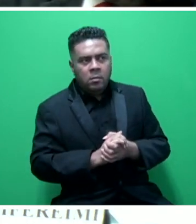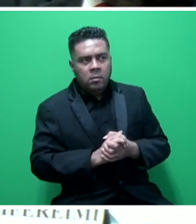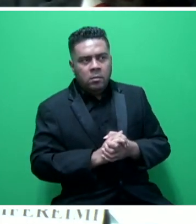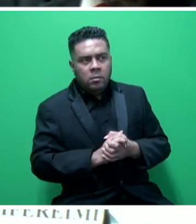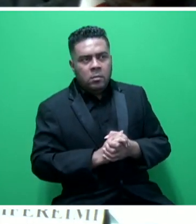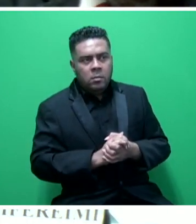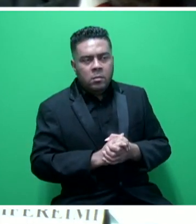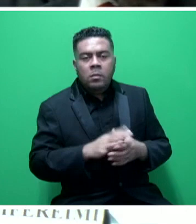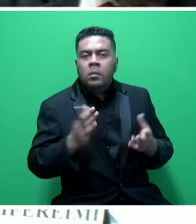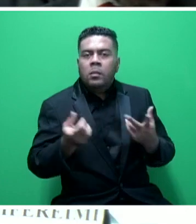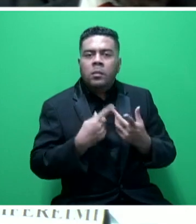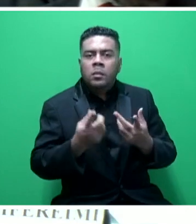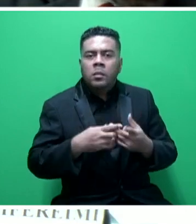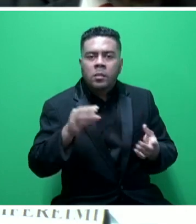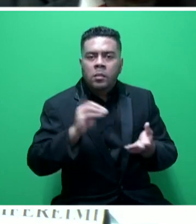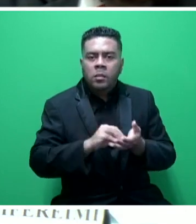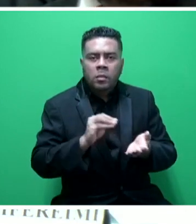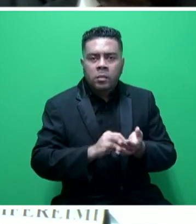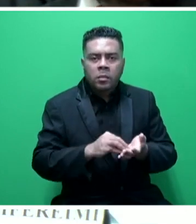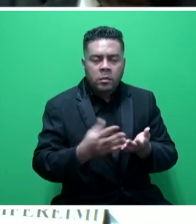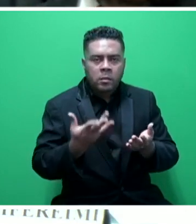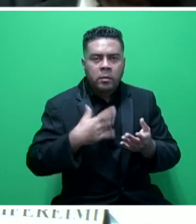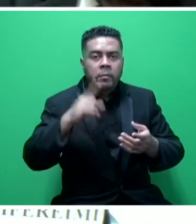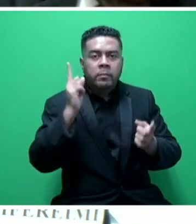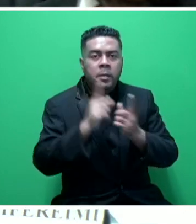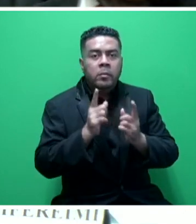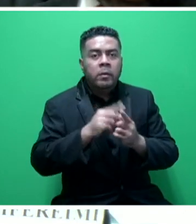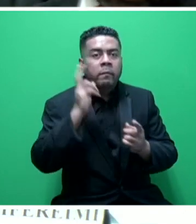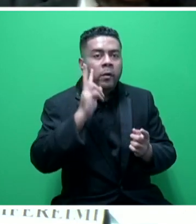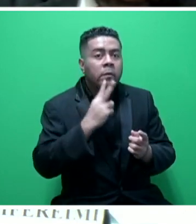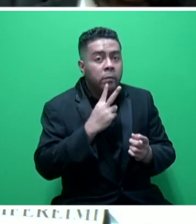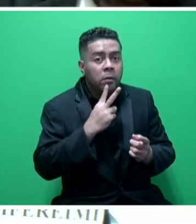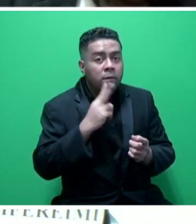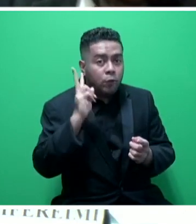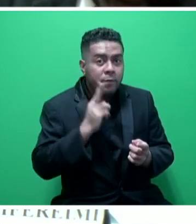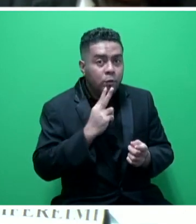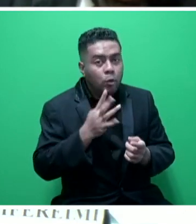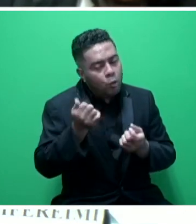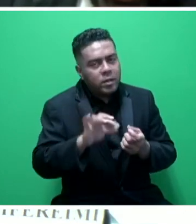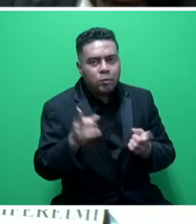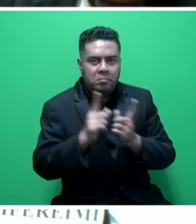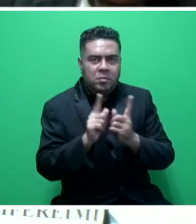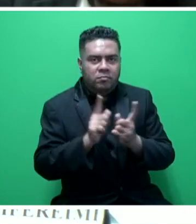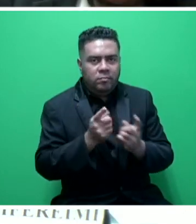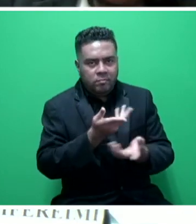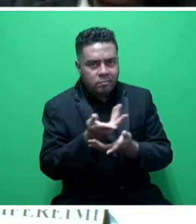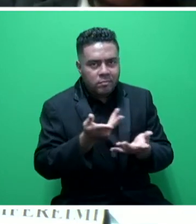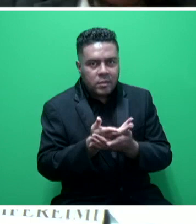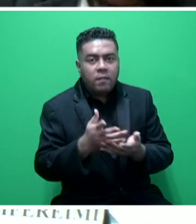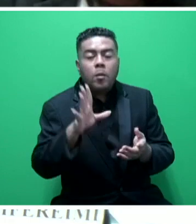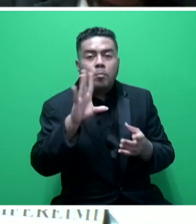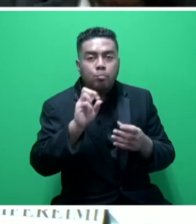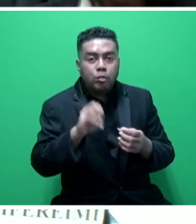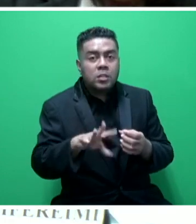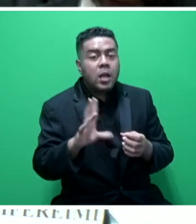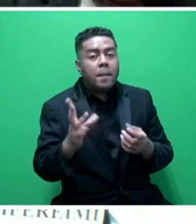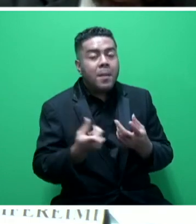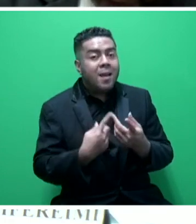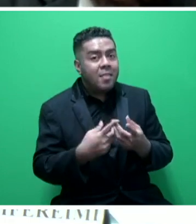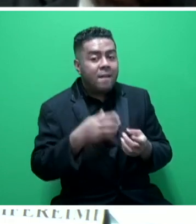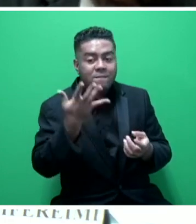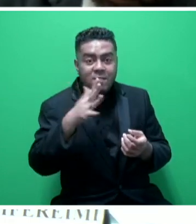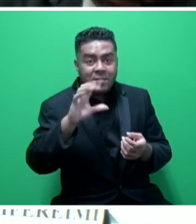other service providers, but we've met Vodafone already. Vodafone is in the process of putting up another